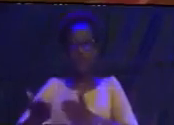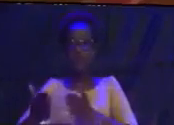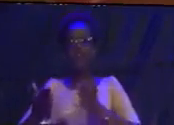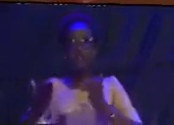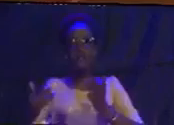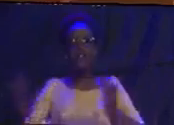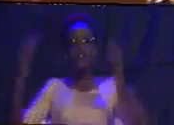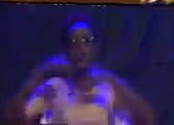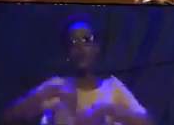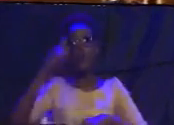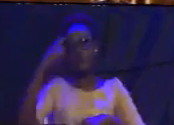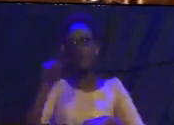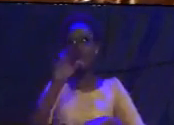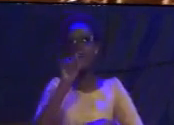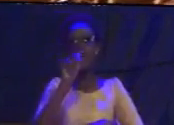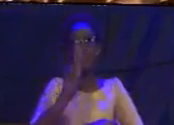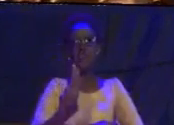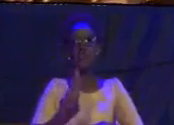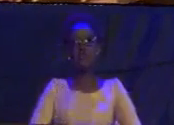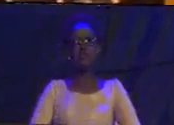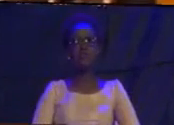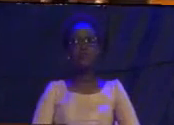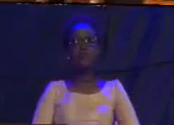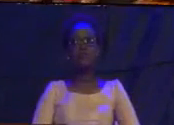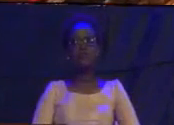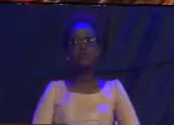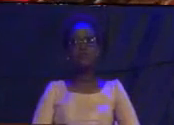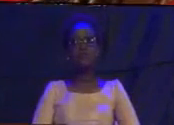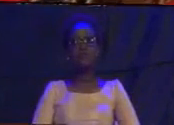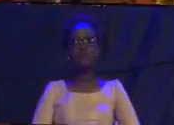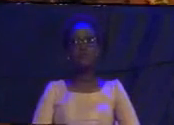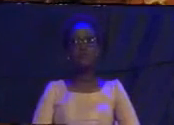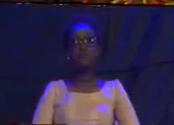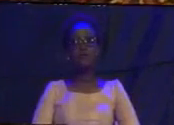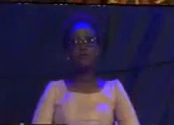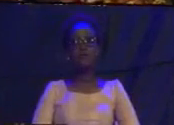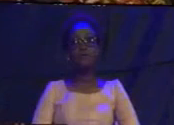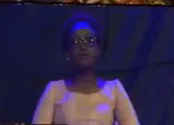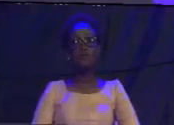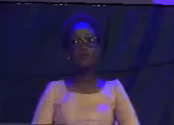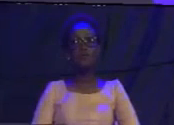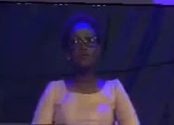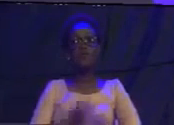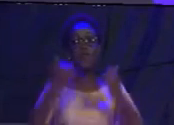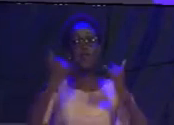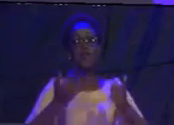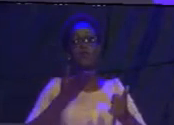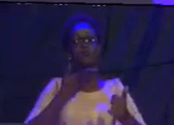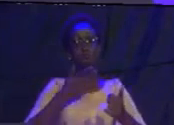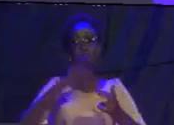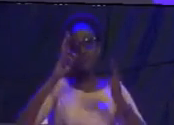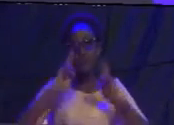Let us thank God for what is doing in our country. Rwanda hosted the African Union Summit last year.